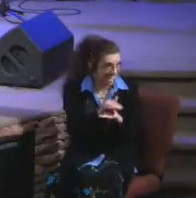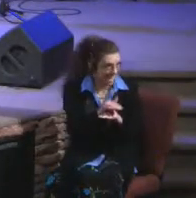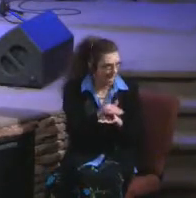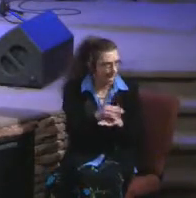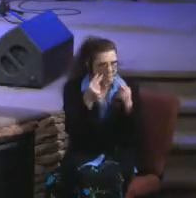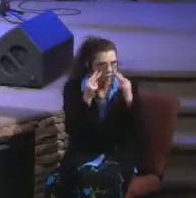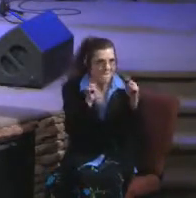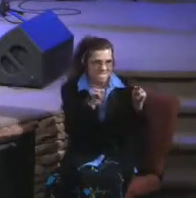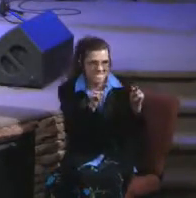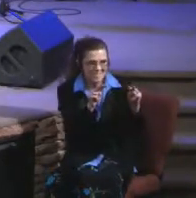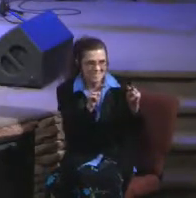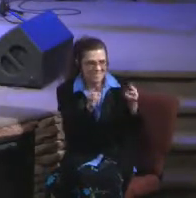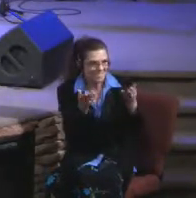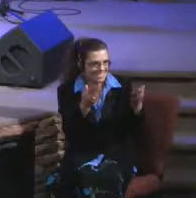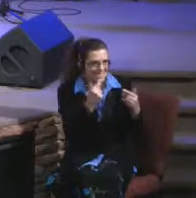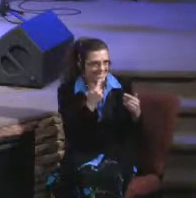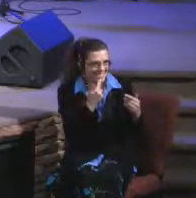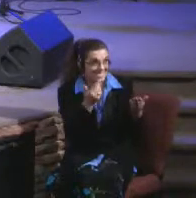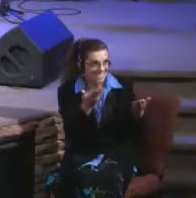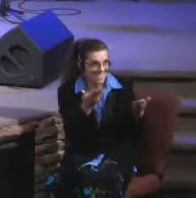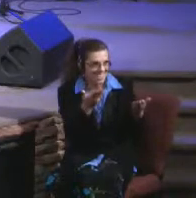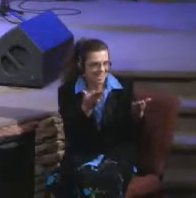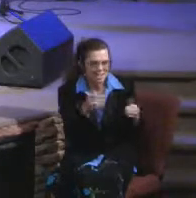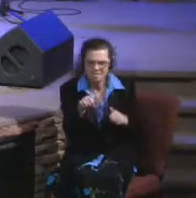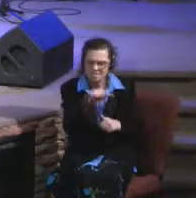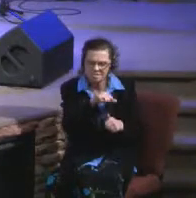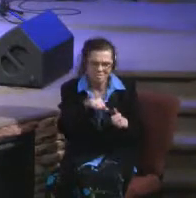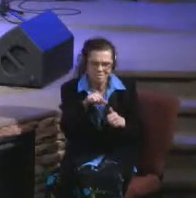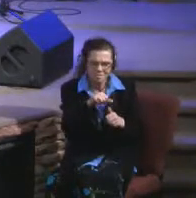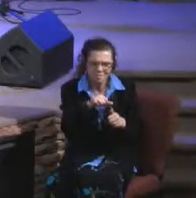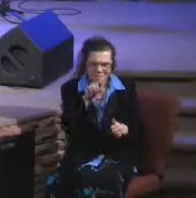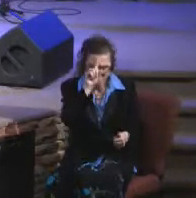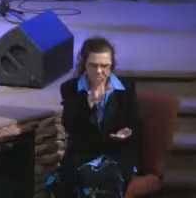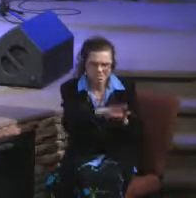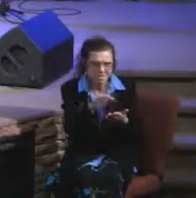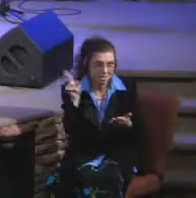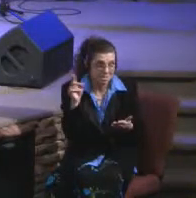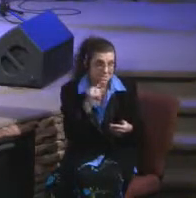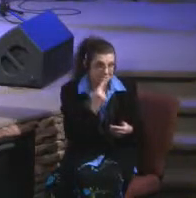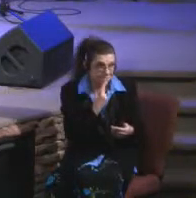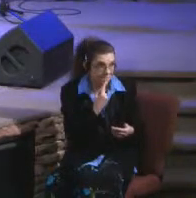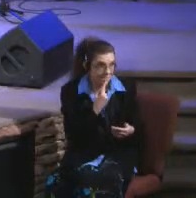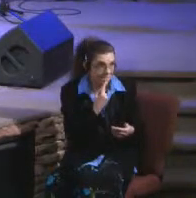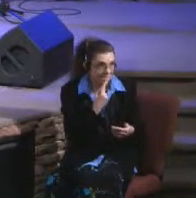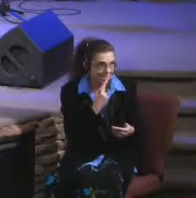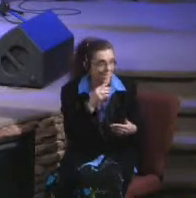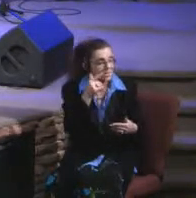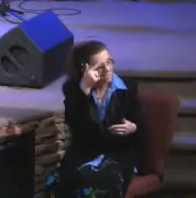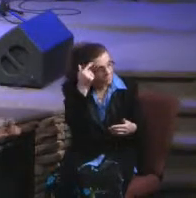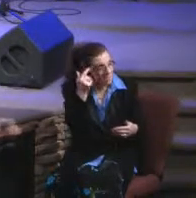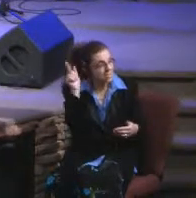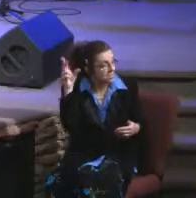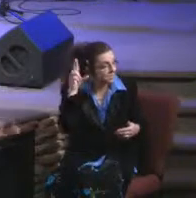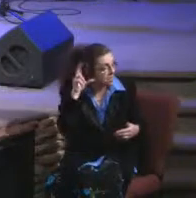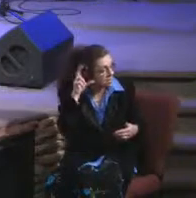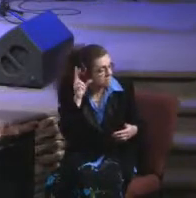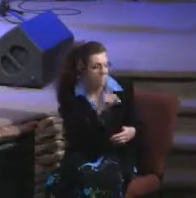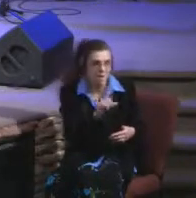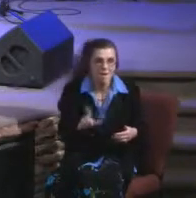say through him. Justin is very anointed, and believe me, whenever he speaks, it's because he's heard from the Lord, and